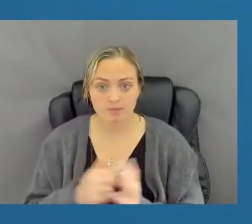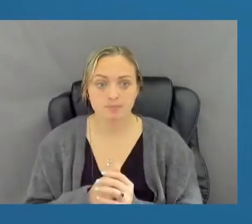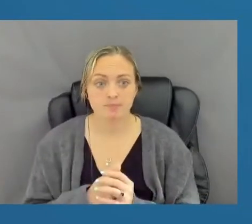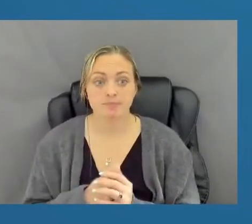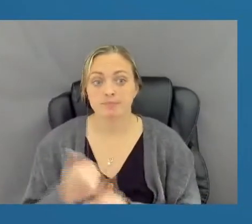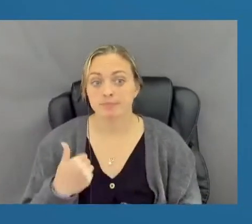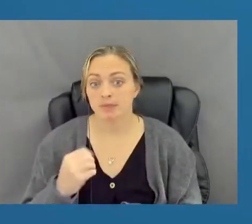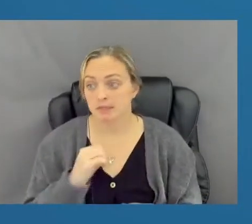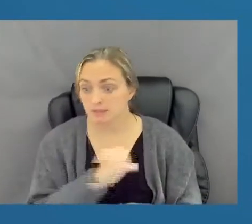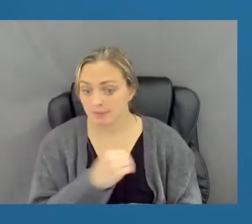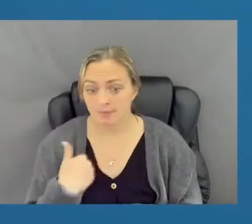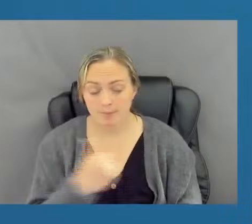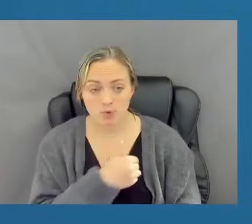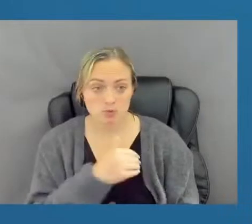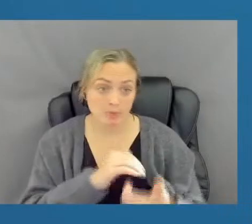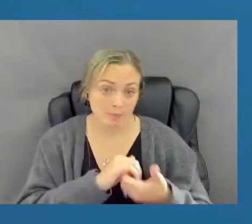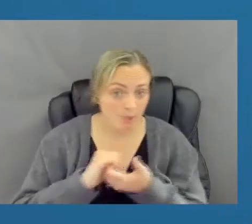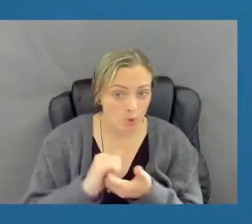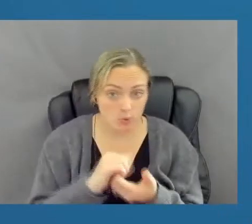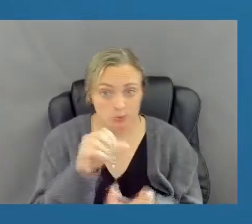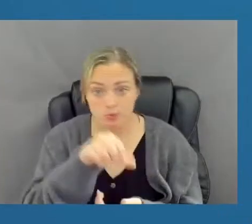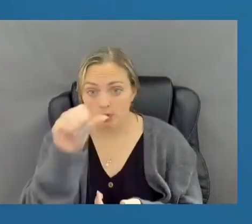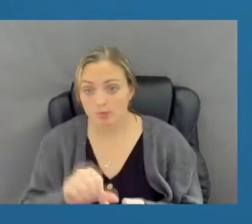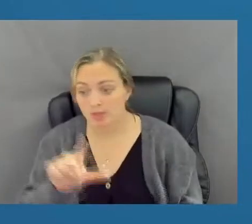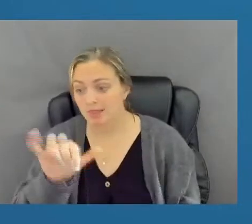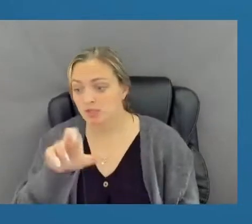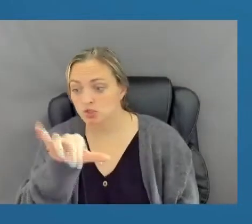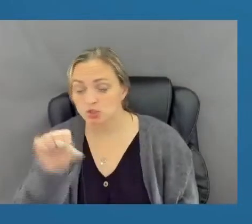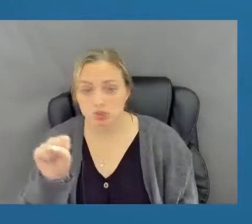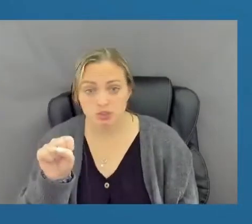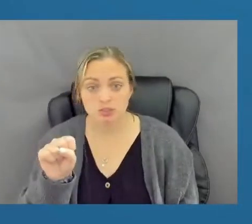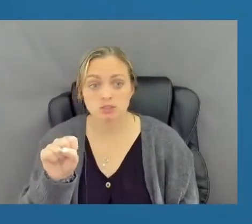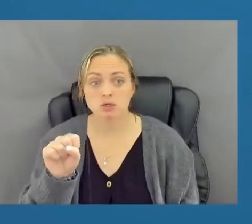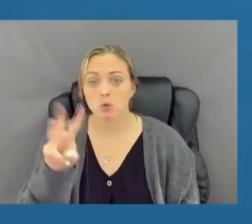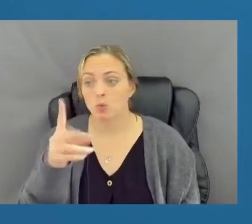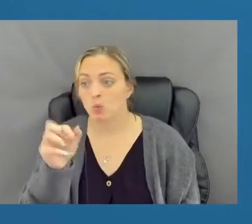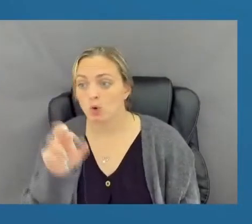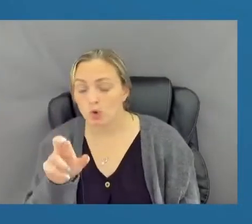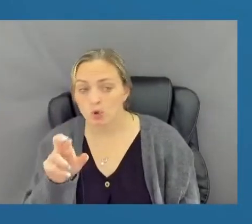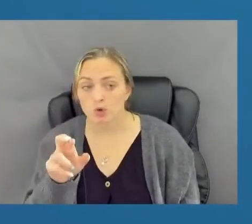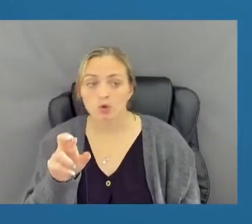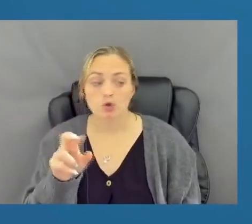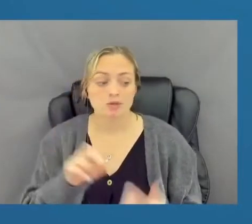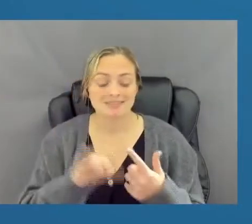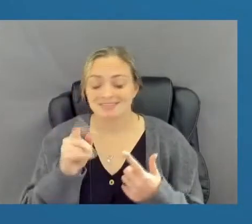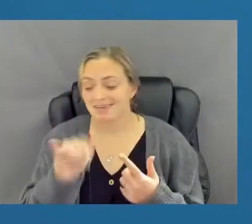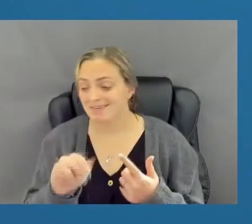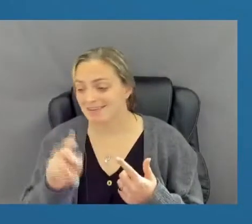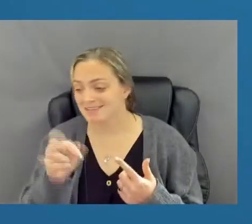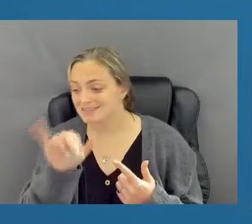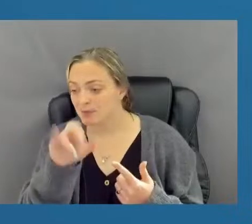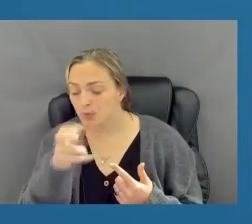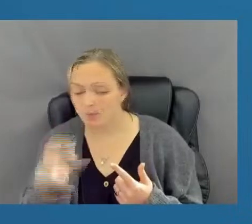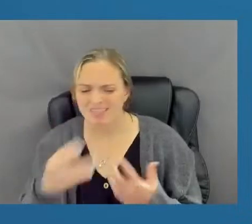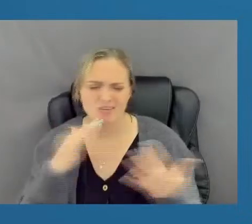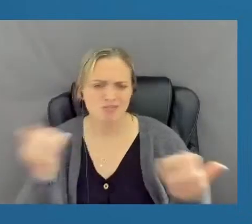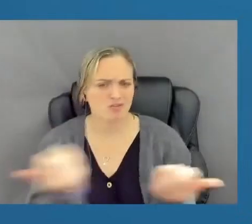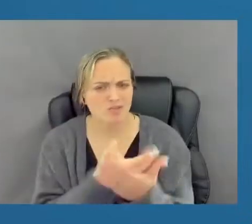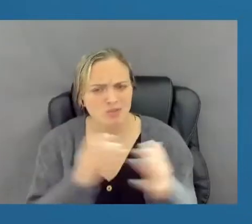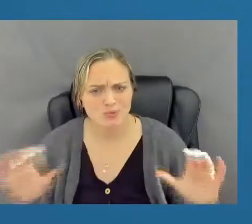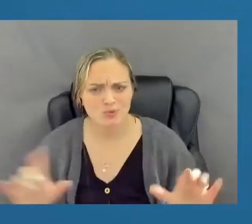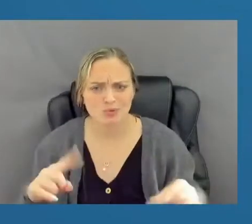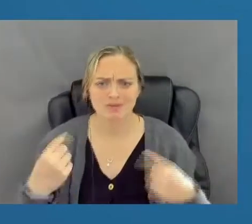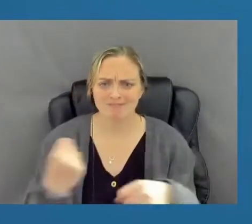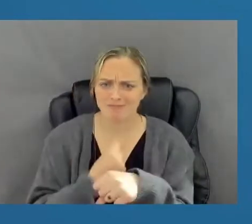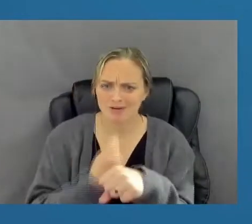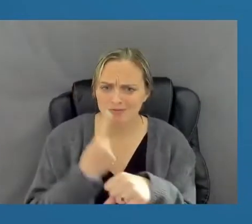my partners in Albany, Latrice Walker and Stefani Zinnerman. I want to thank you for all you do for us and for fighting for our communities. And